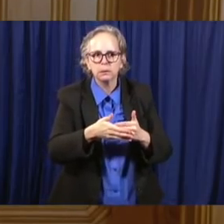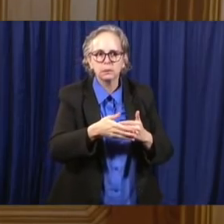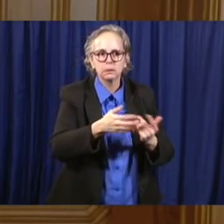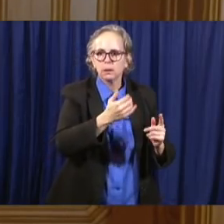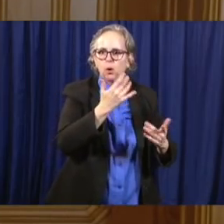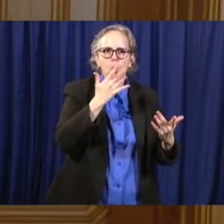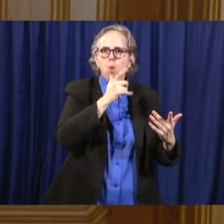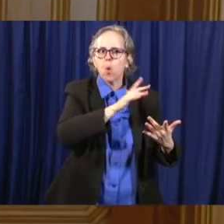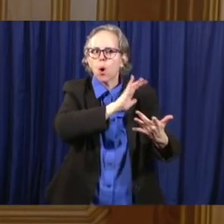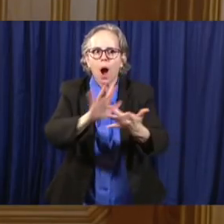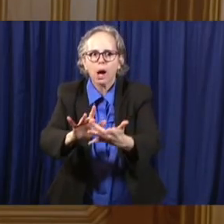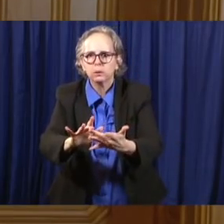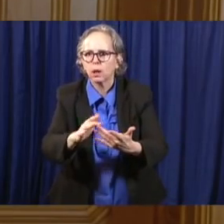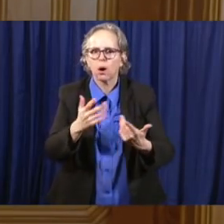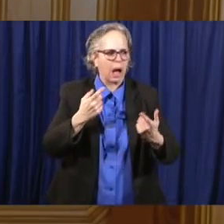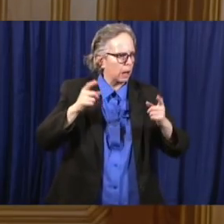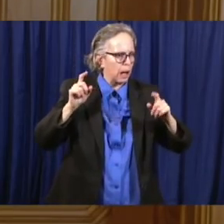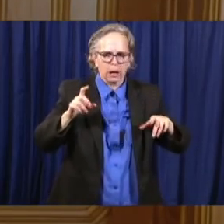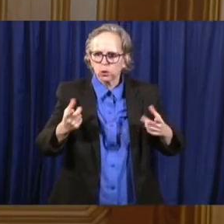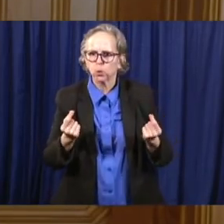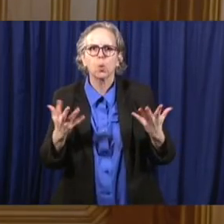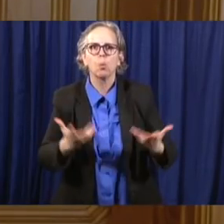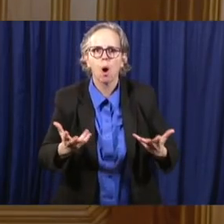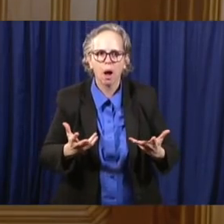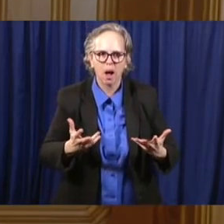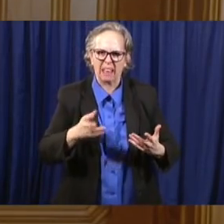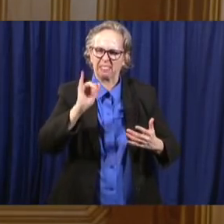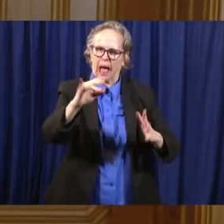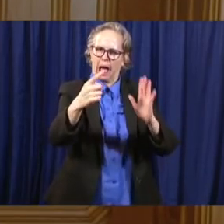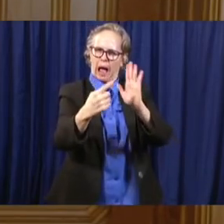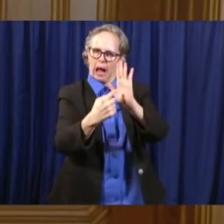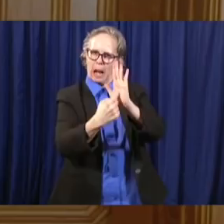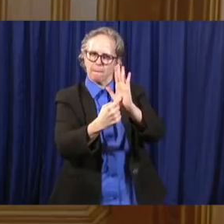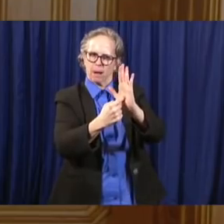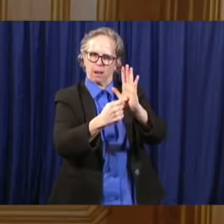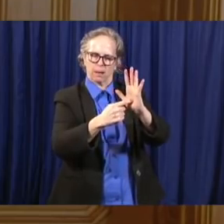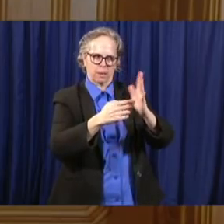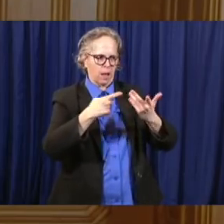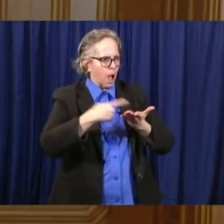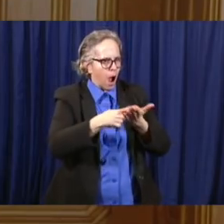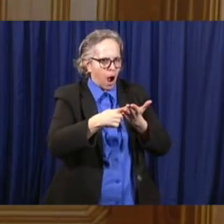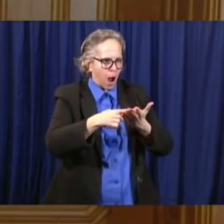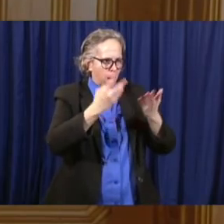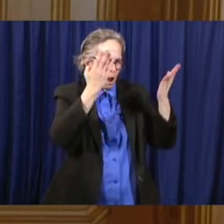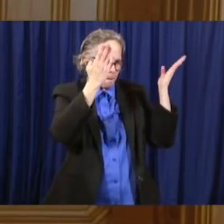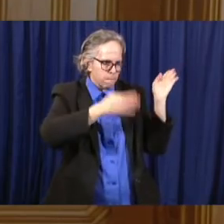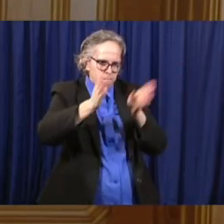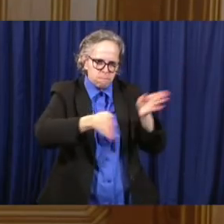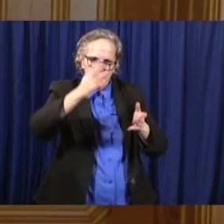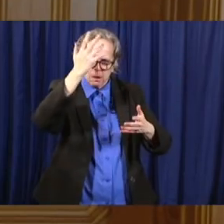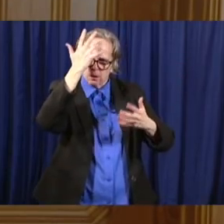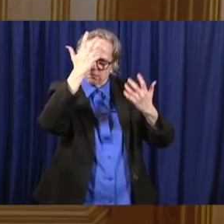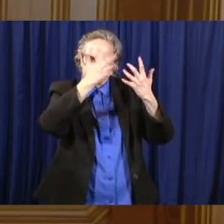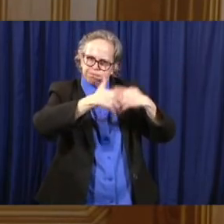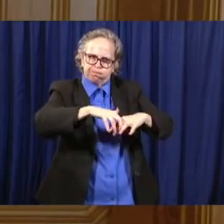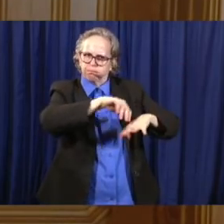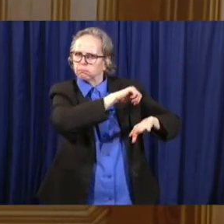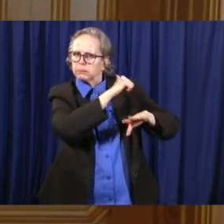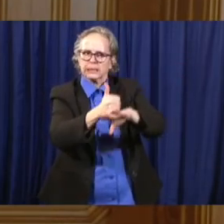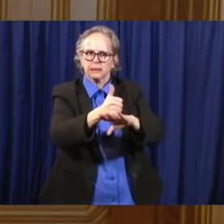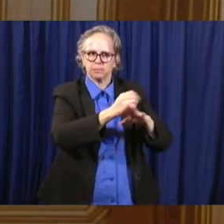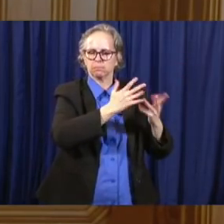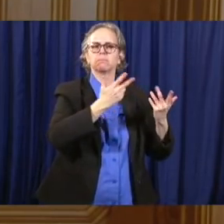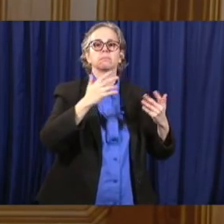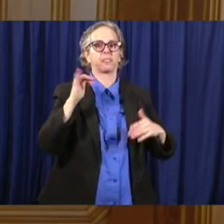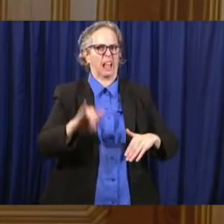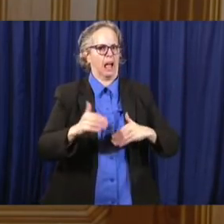have to do. So that is a work in progress. And for those of you who are watching who are in nursing homes or who are